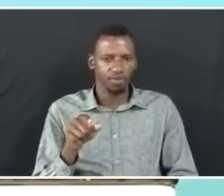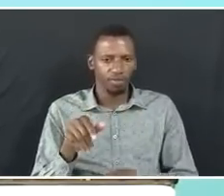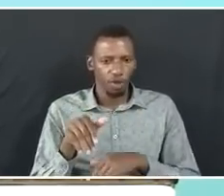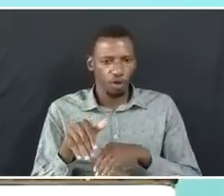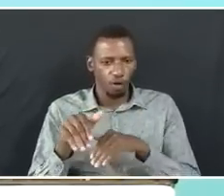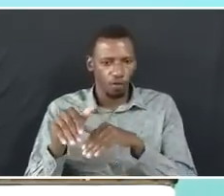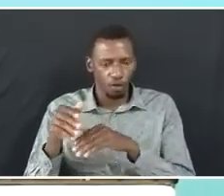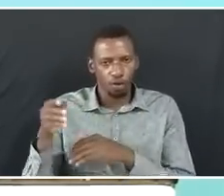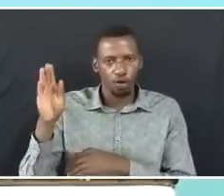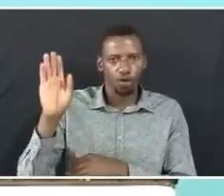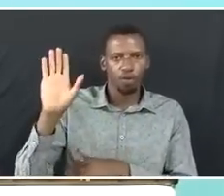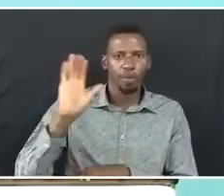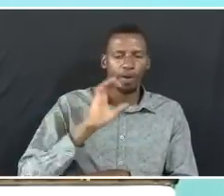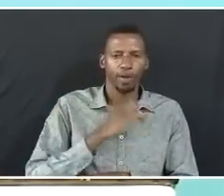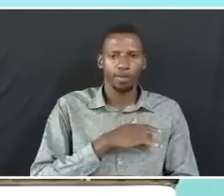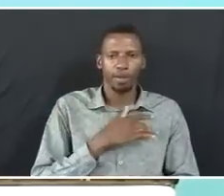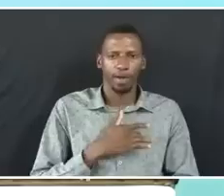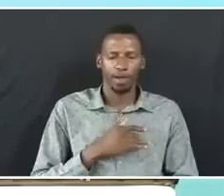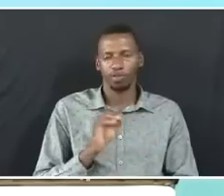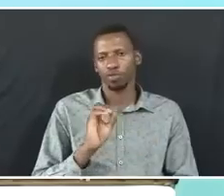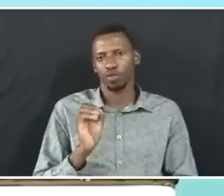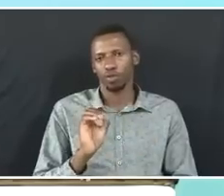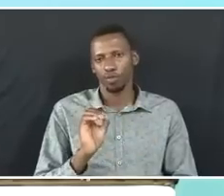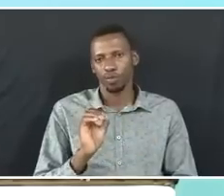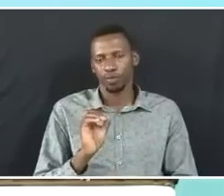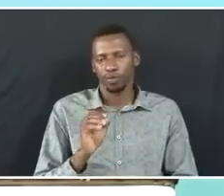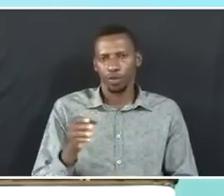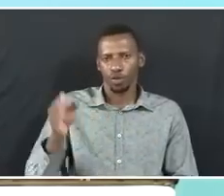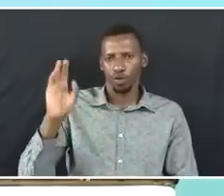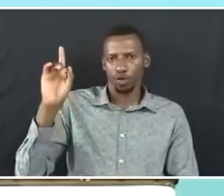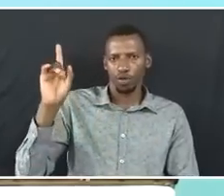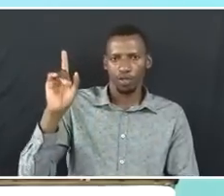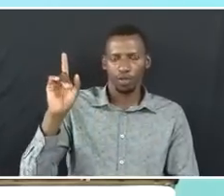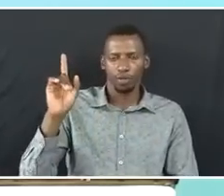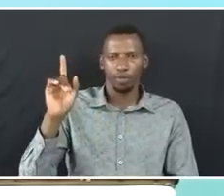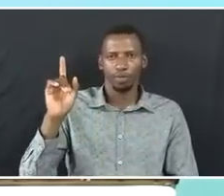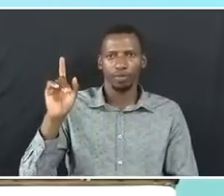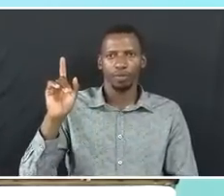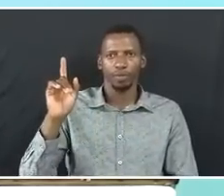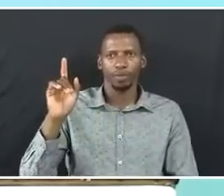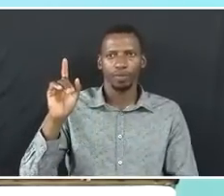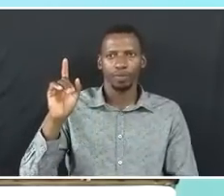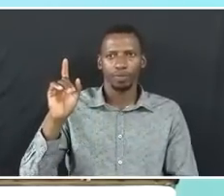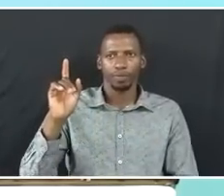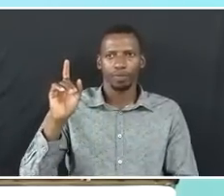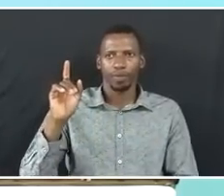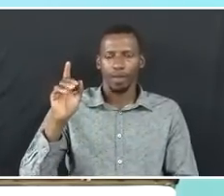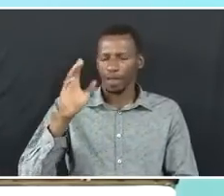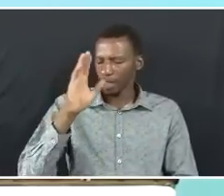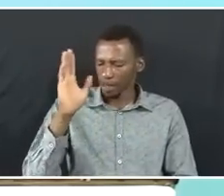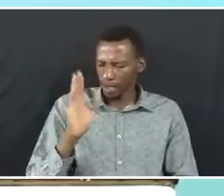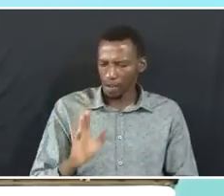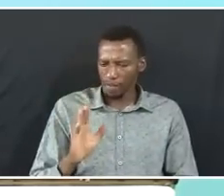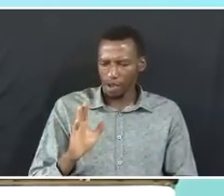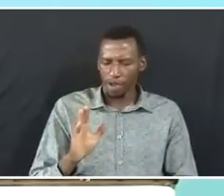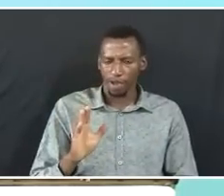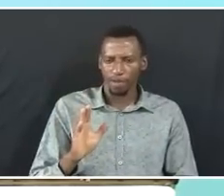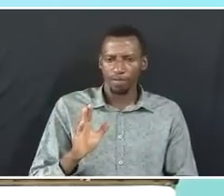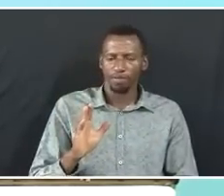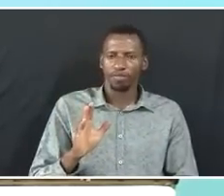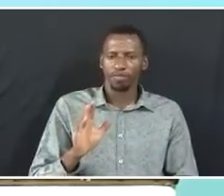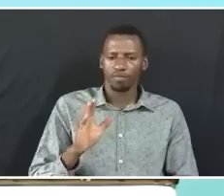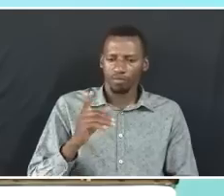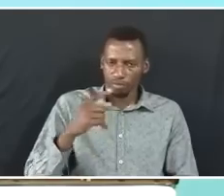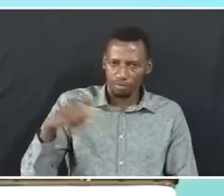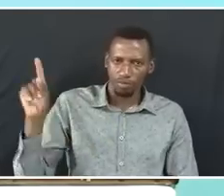after God's own heart. God did not in the least degree justify him in his sins, but